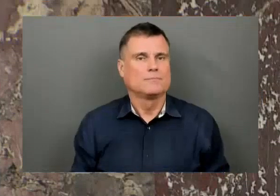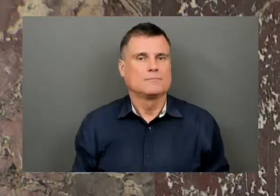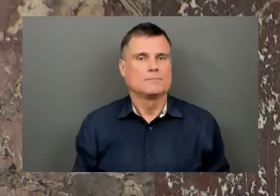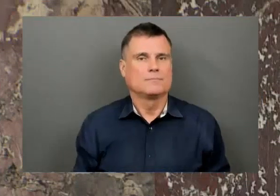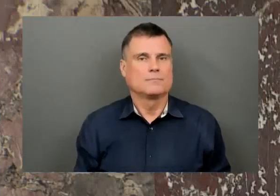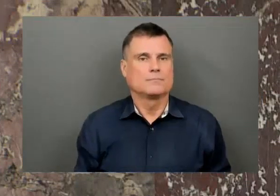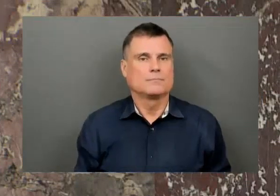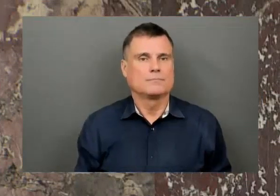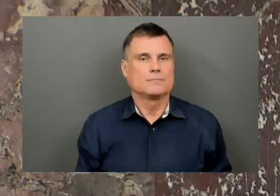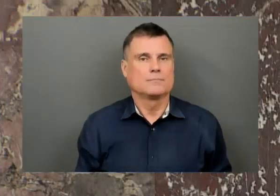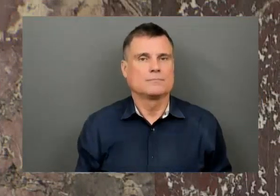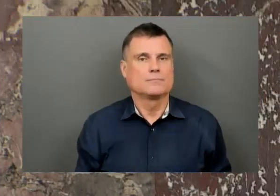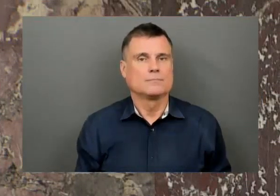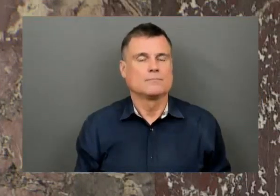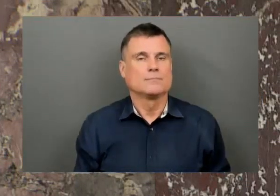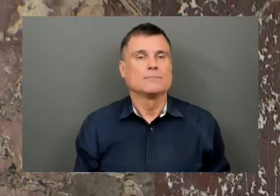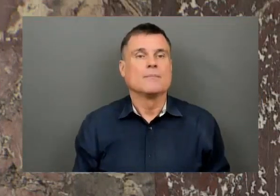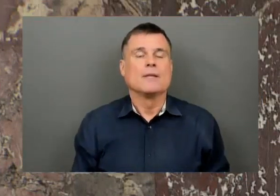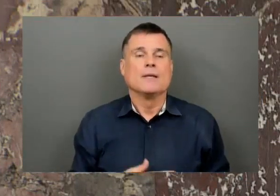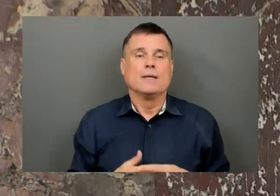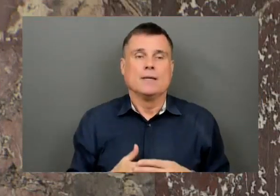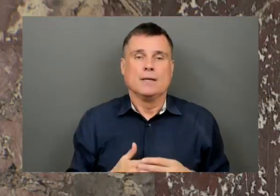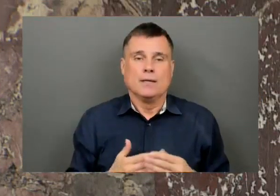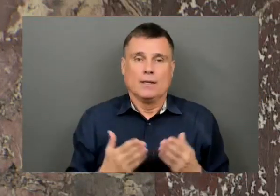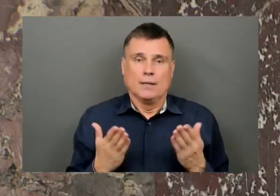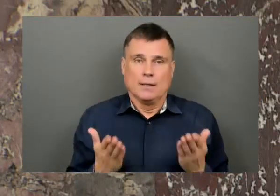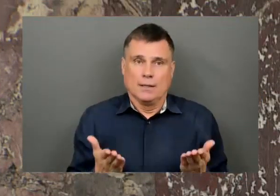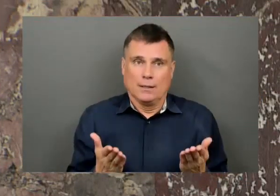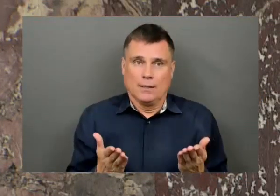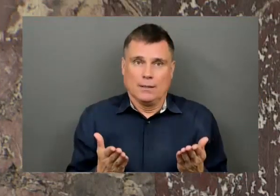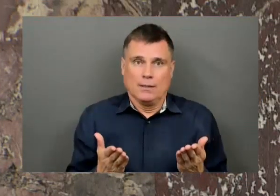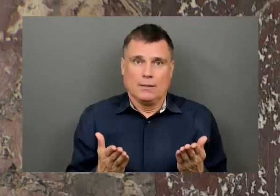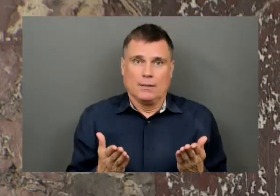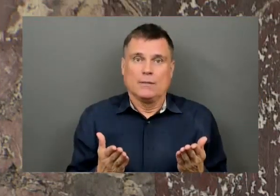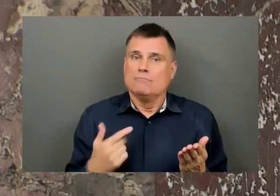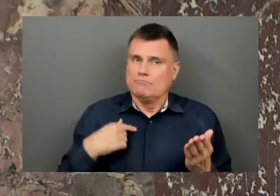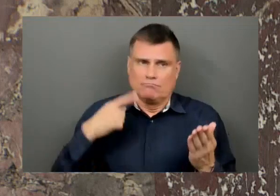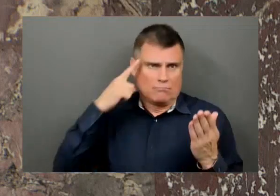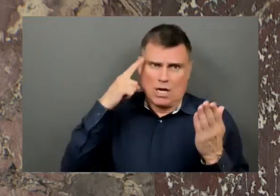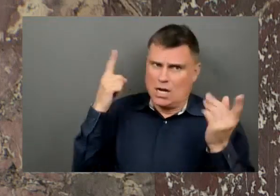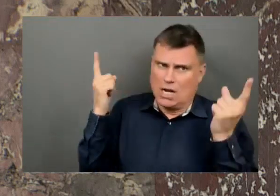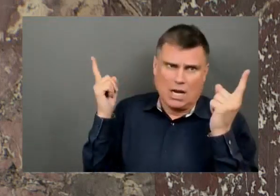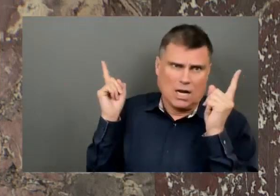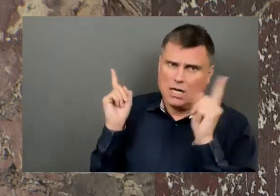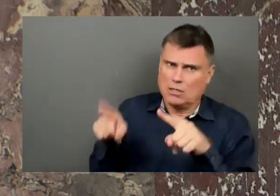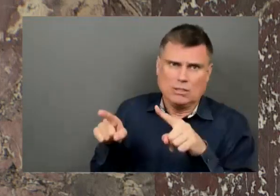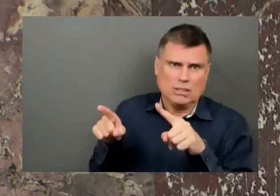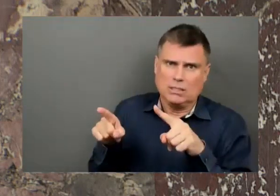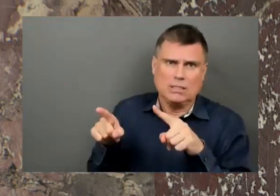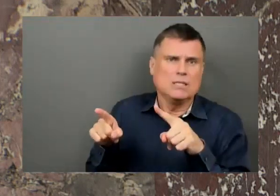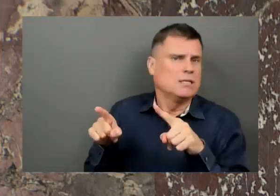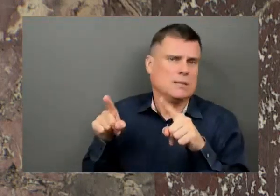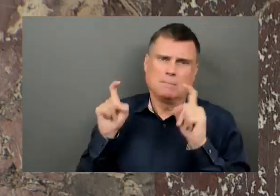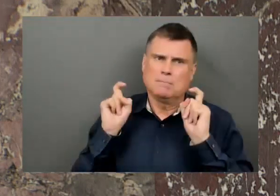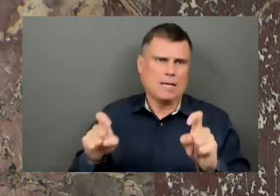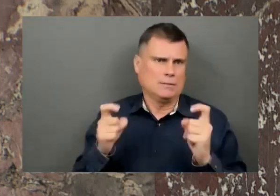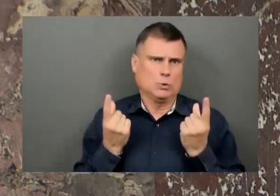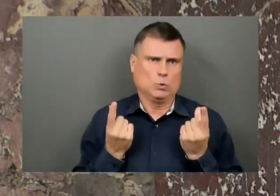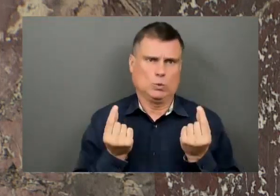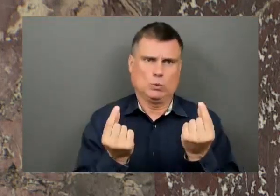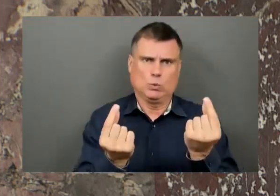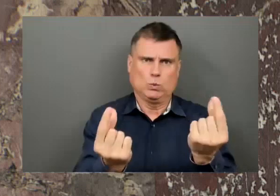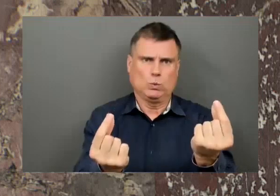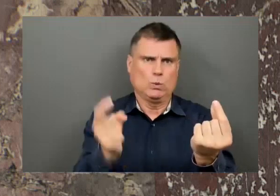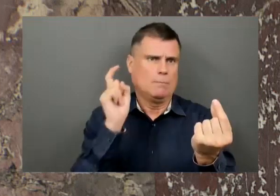Speaker. I agree with the member that actions are needed to support the Jewish community. And we've taken those